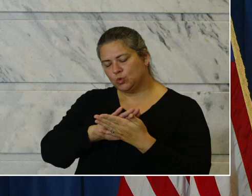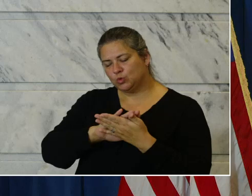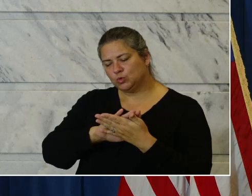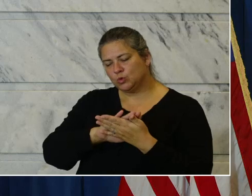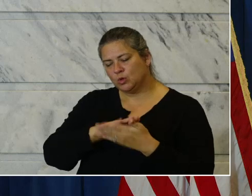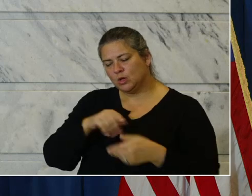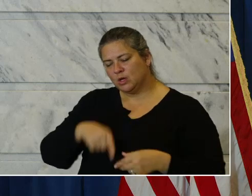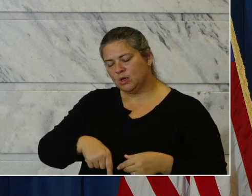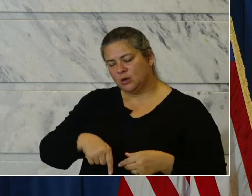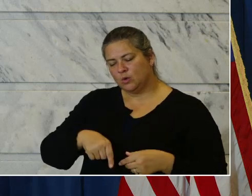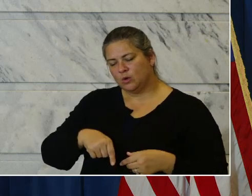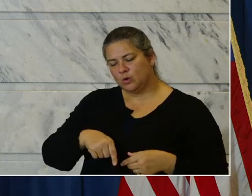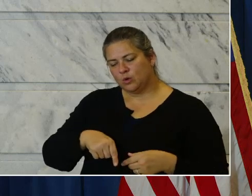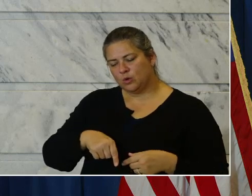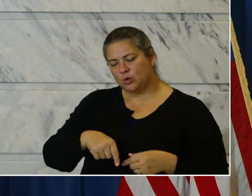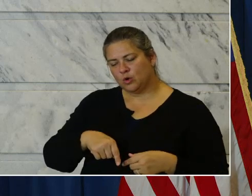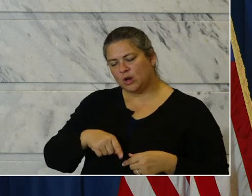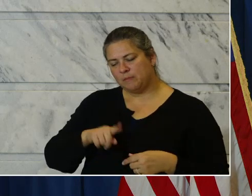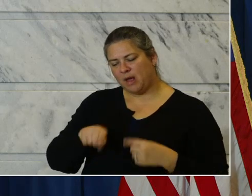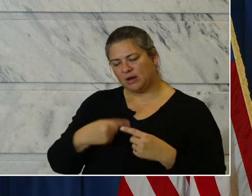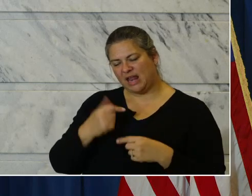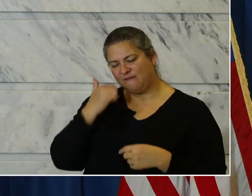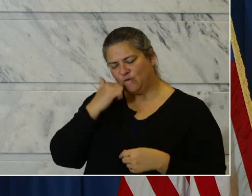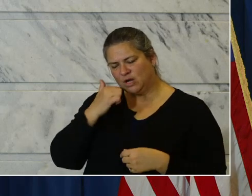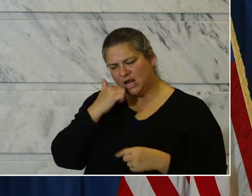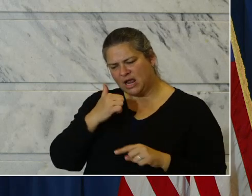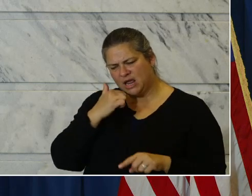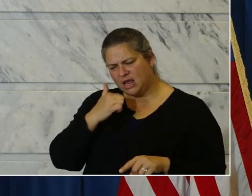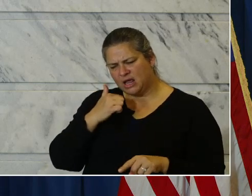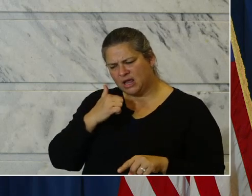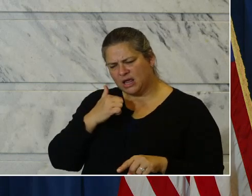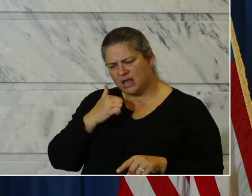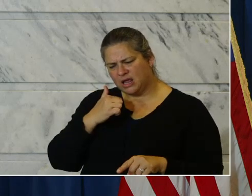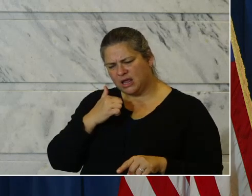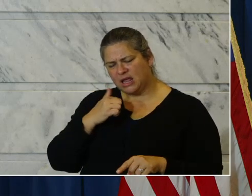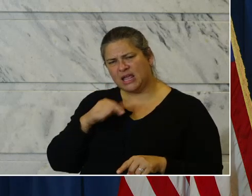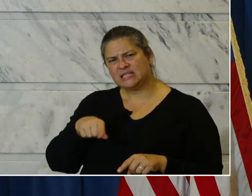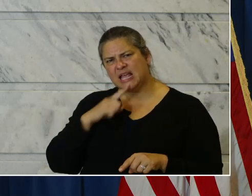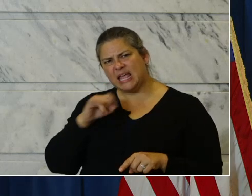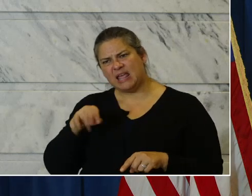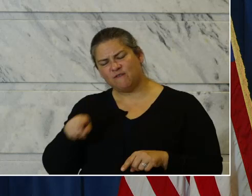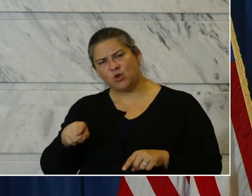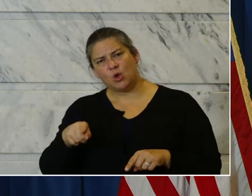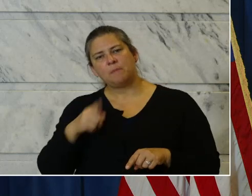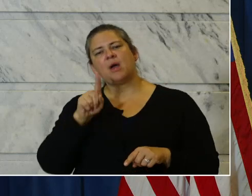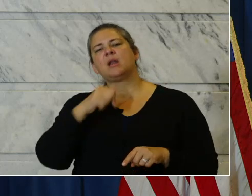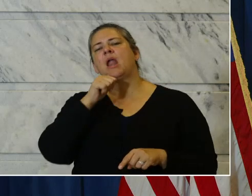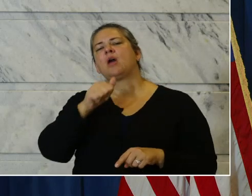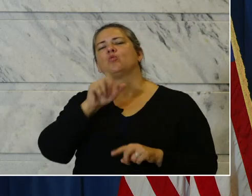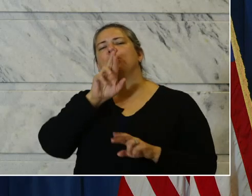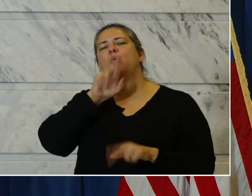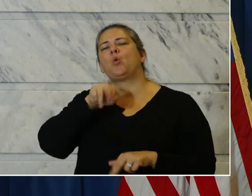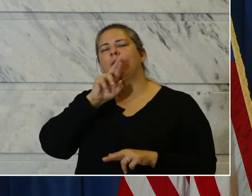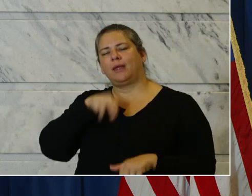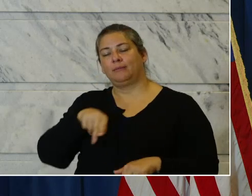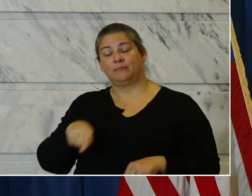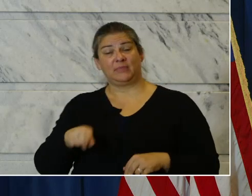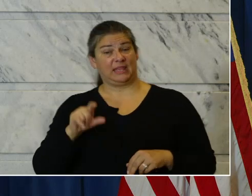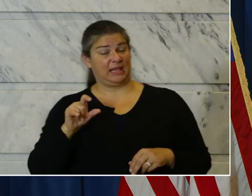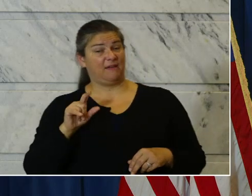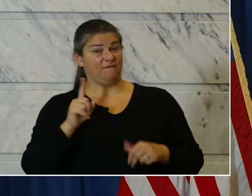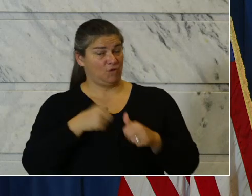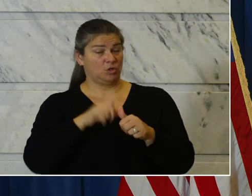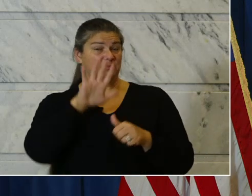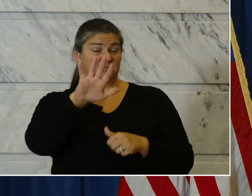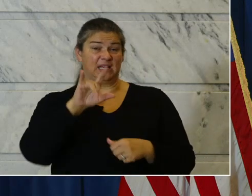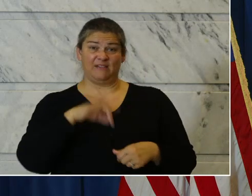First, we ask that you call the school. If the school is not answering, you can call either us or the local